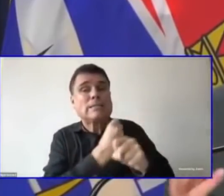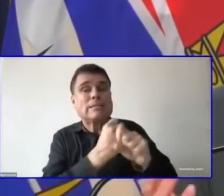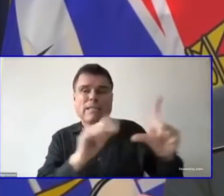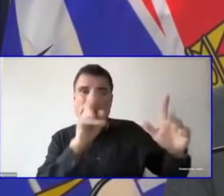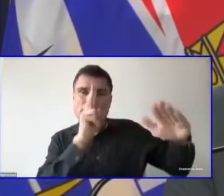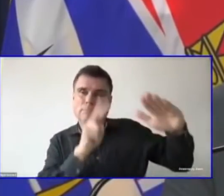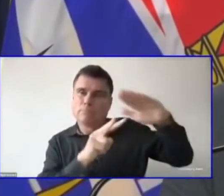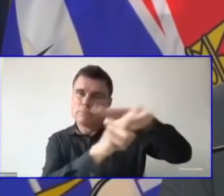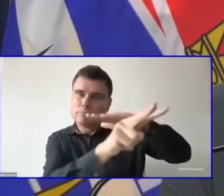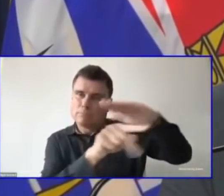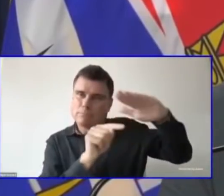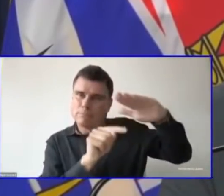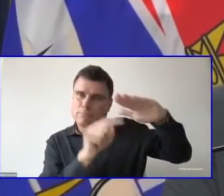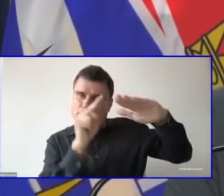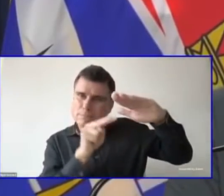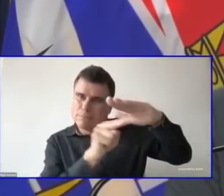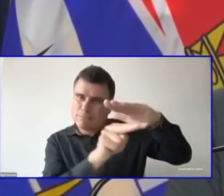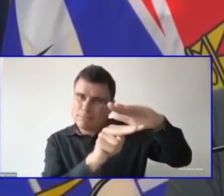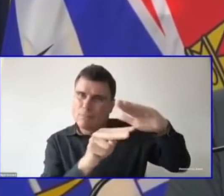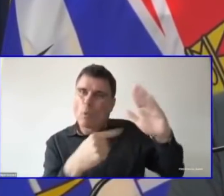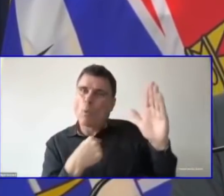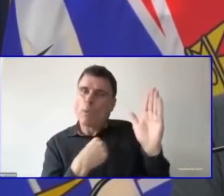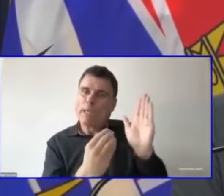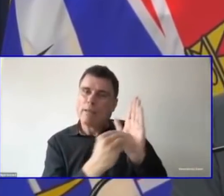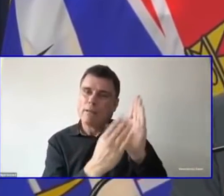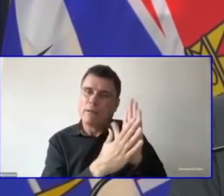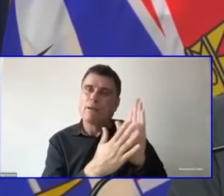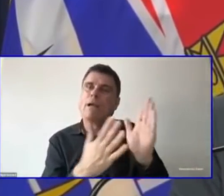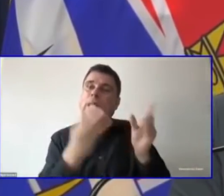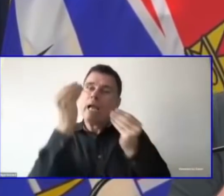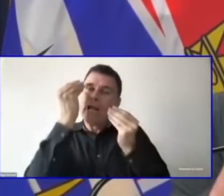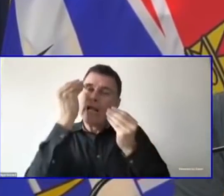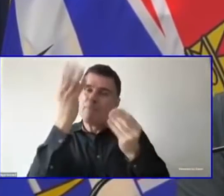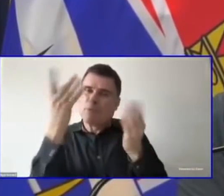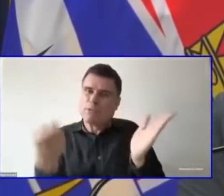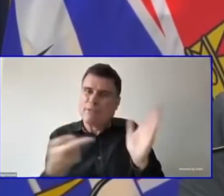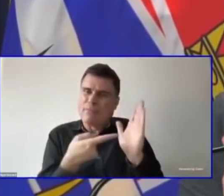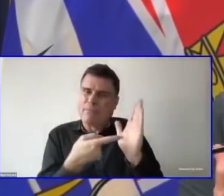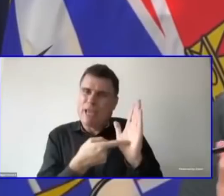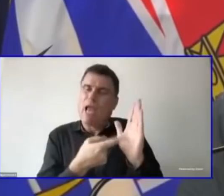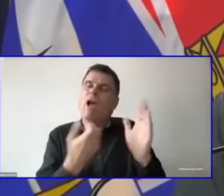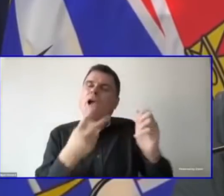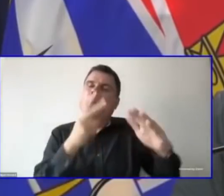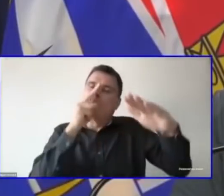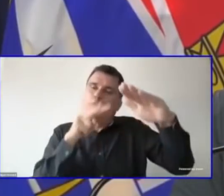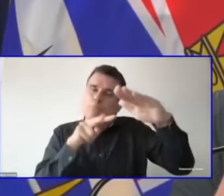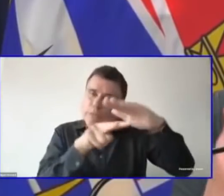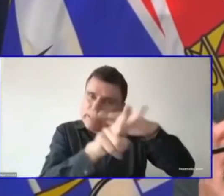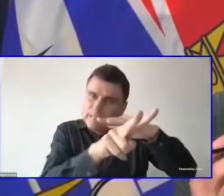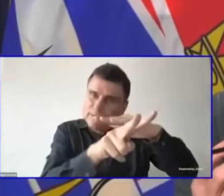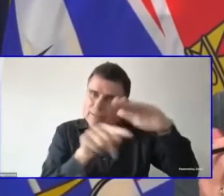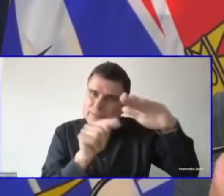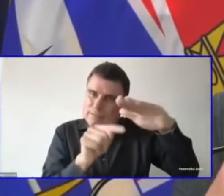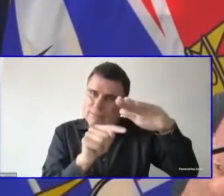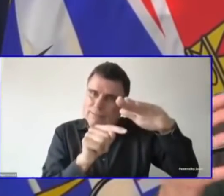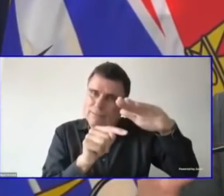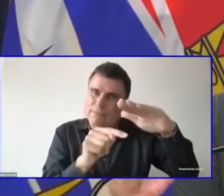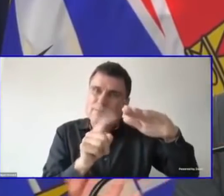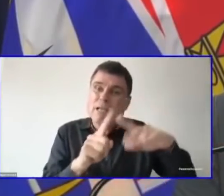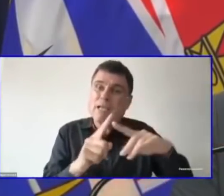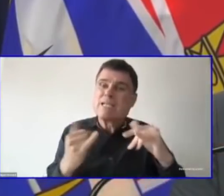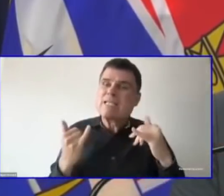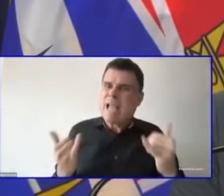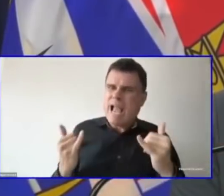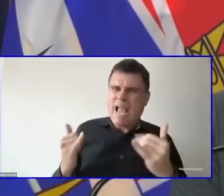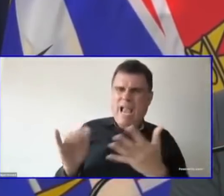the inputs that go into them, and there's still much that we don't yet know about Omicron in particular, about how it's spreading, and